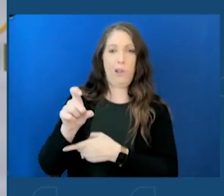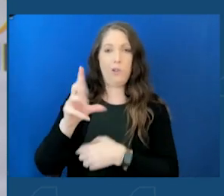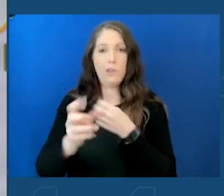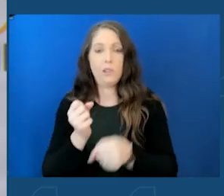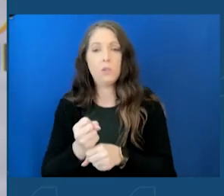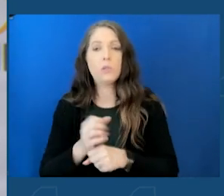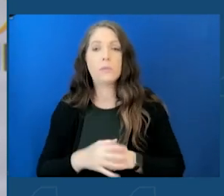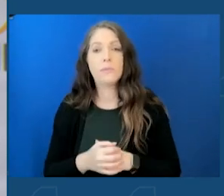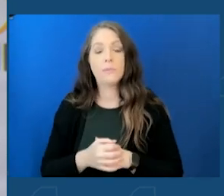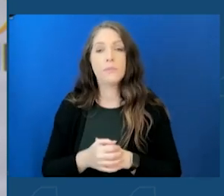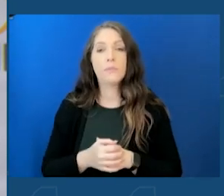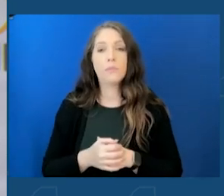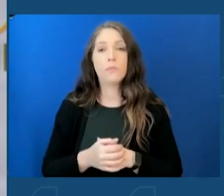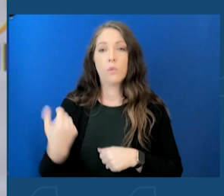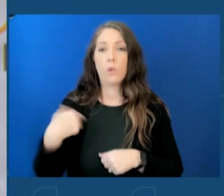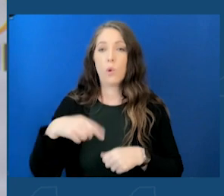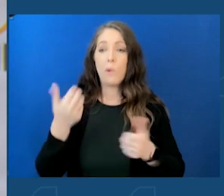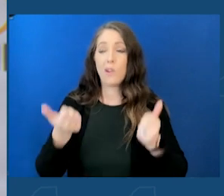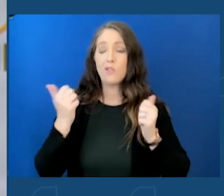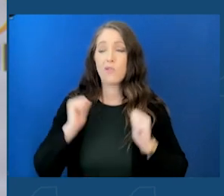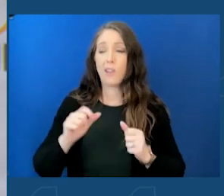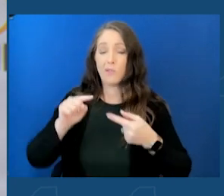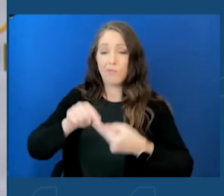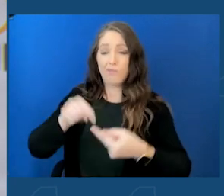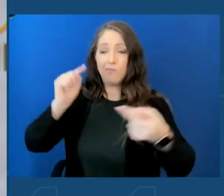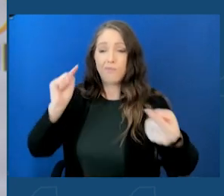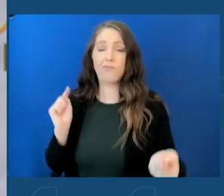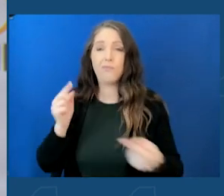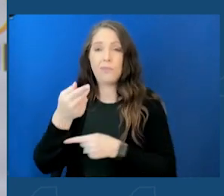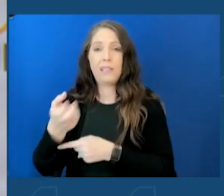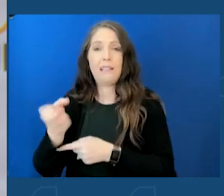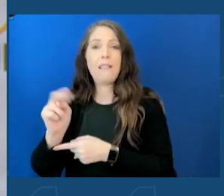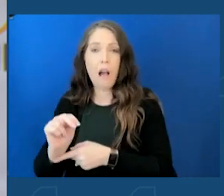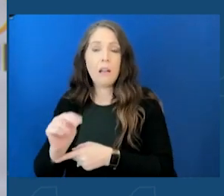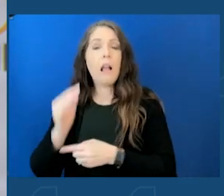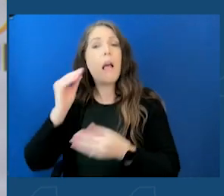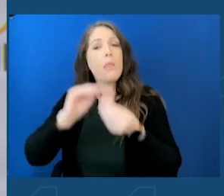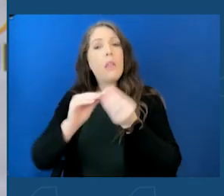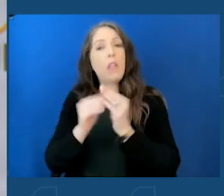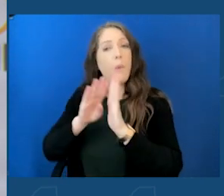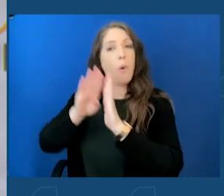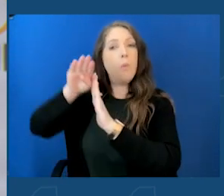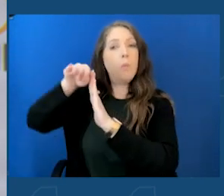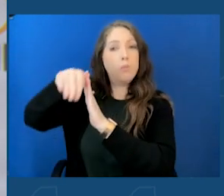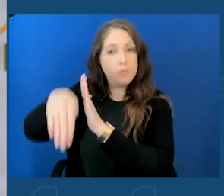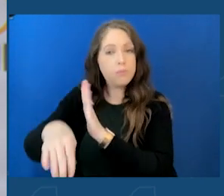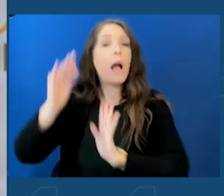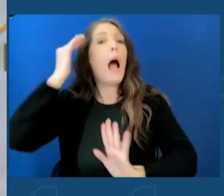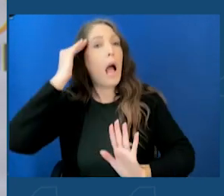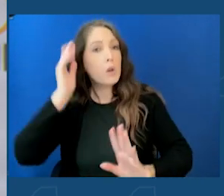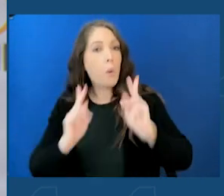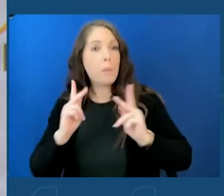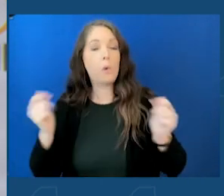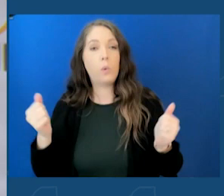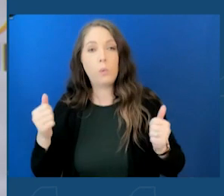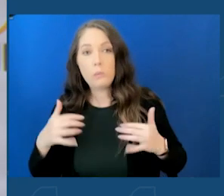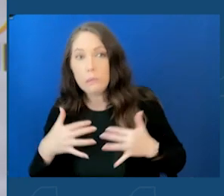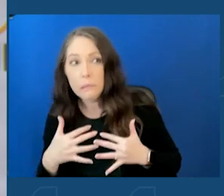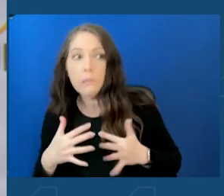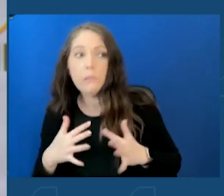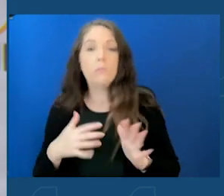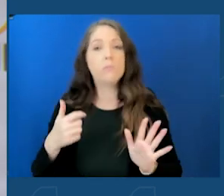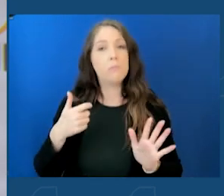the trends, gun violence, and the numbers are trending downward. I know people are insecure. I understand that. Again, like my mother, I'm very empathetic. I understand, I